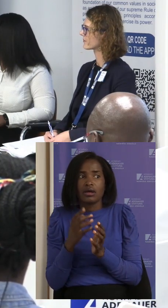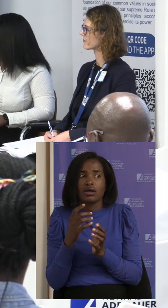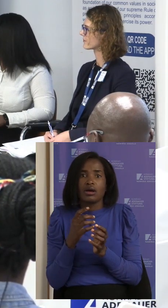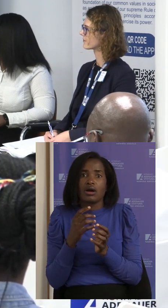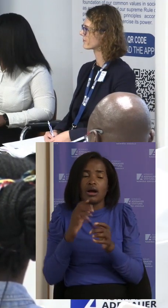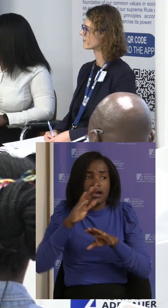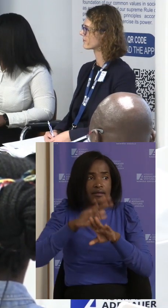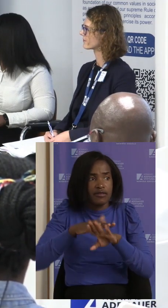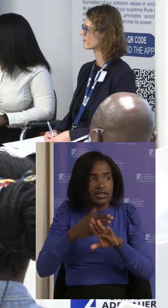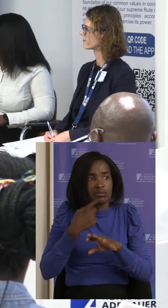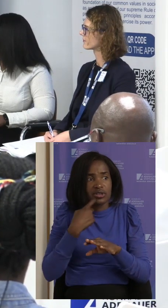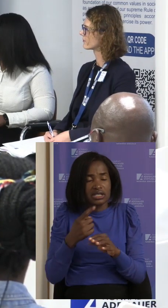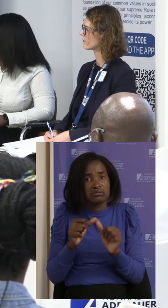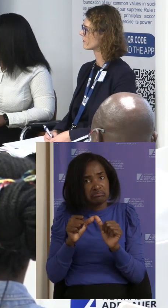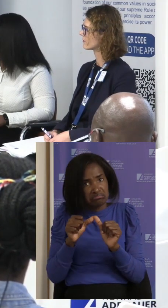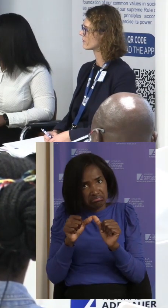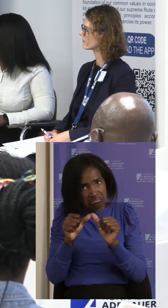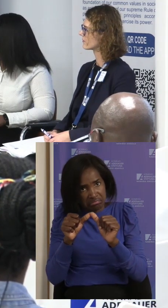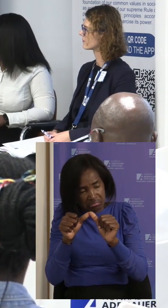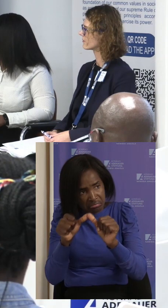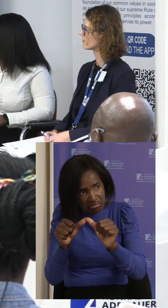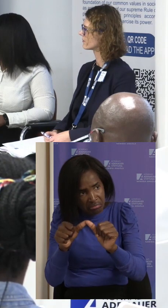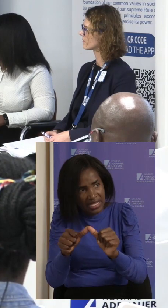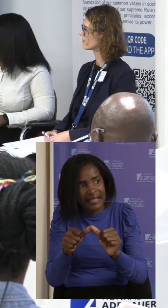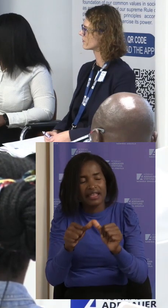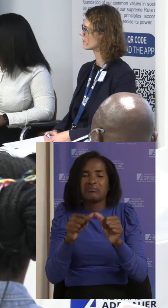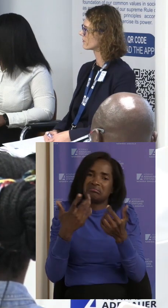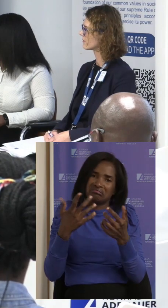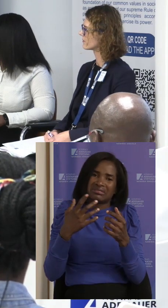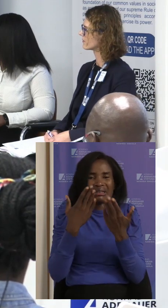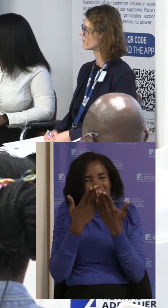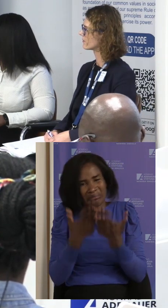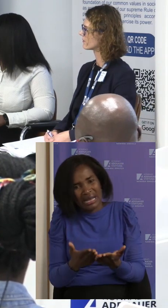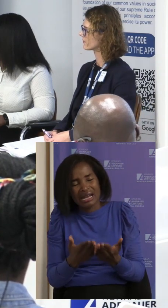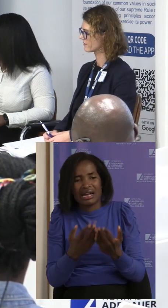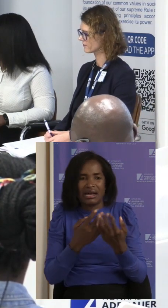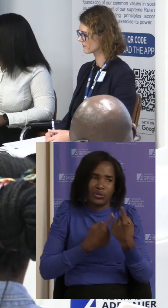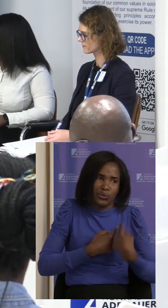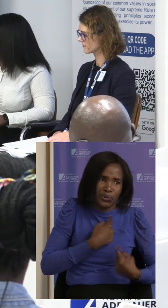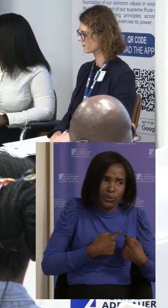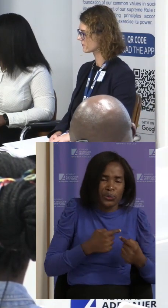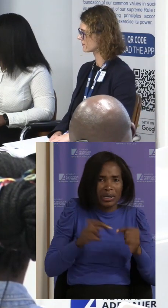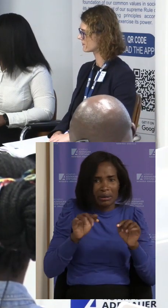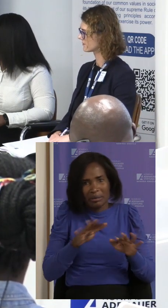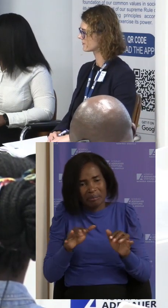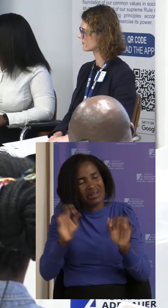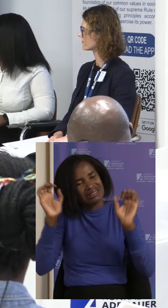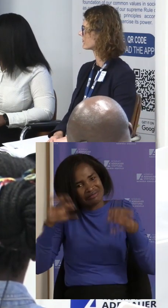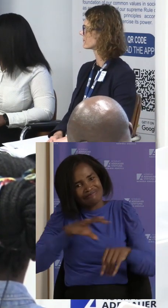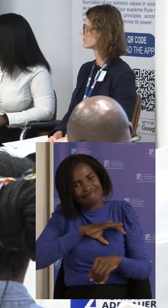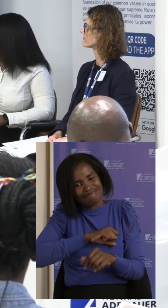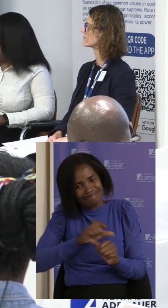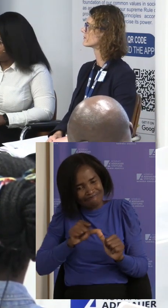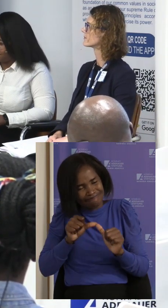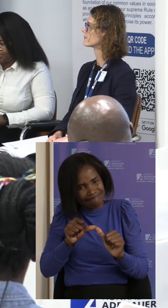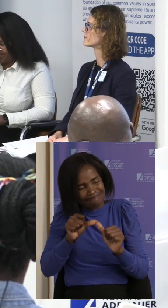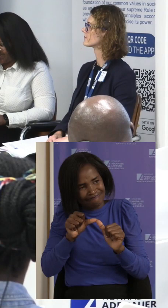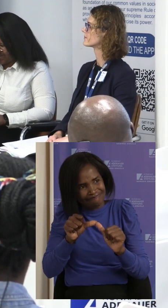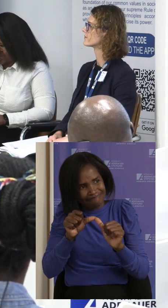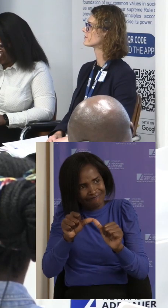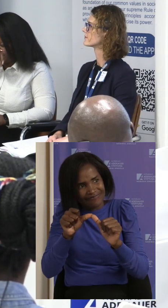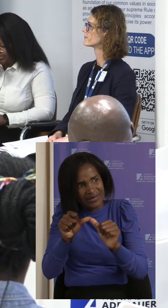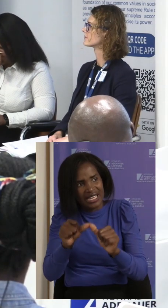let's pull through with all the pain and difficulties that we have had during COVID and